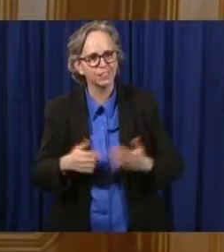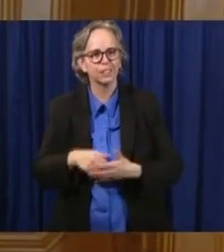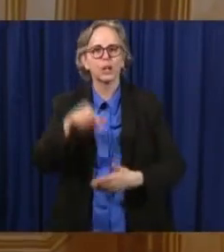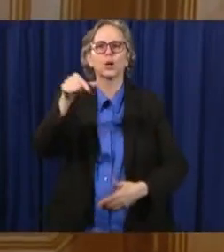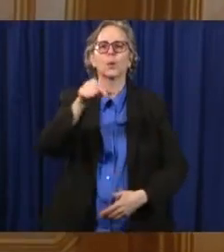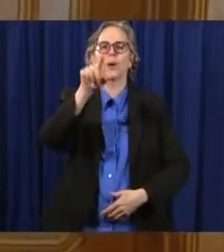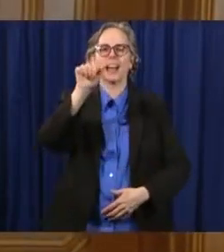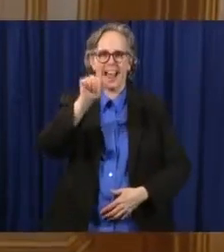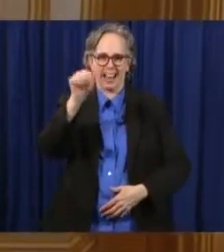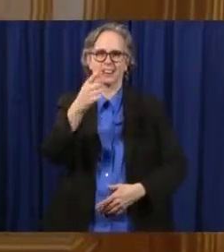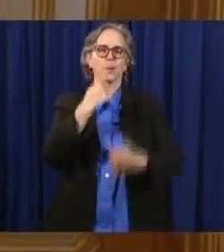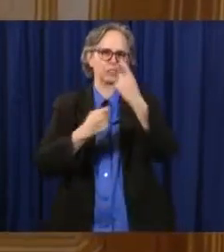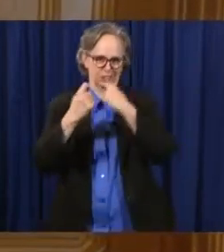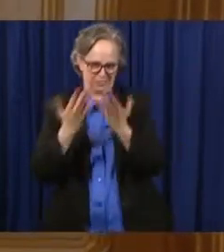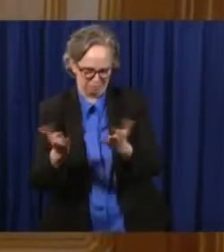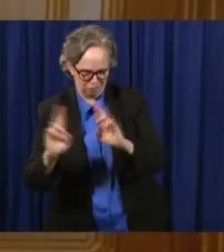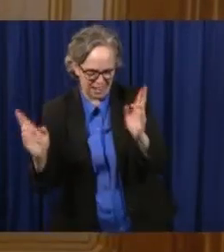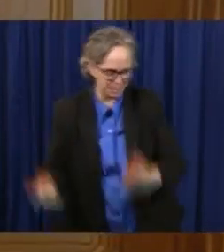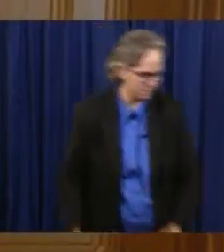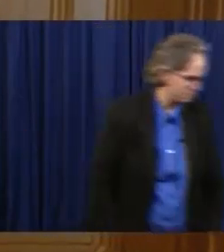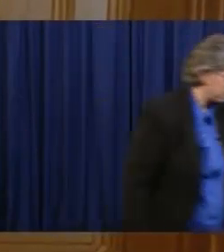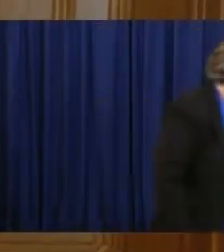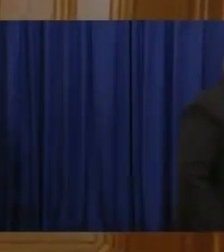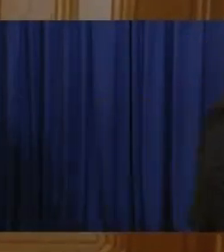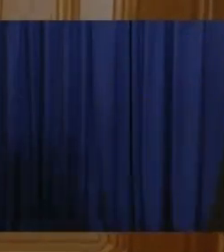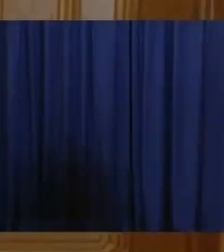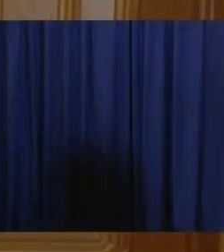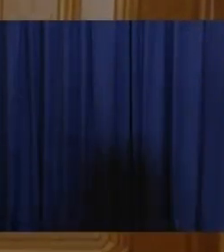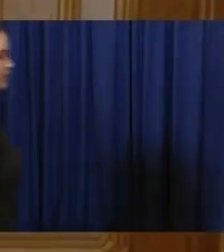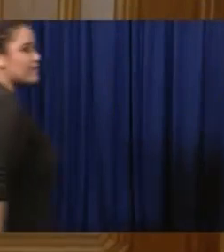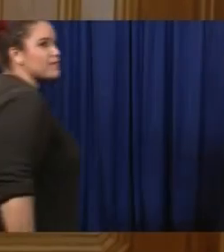open it up for questions.